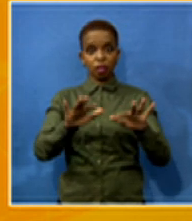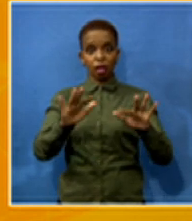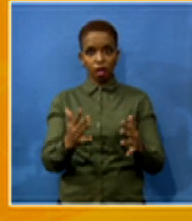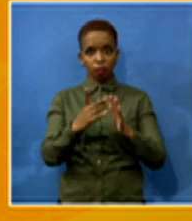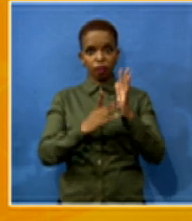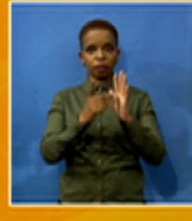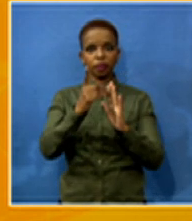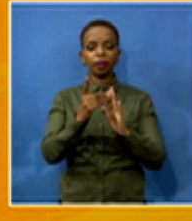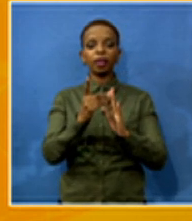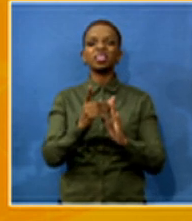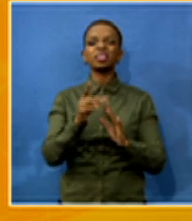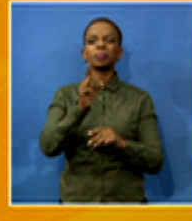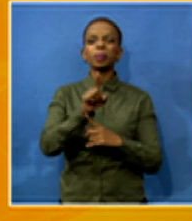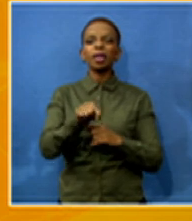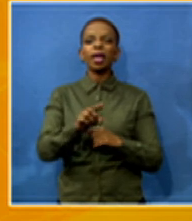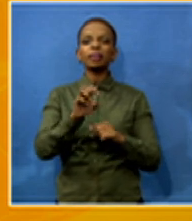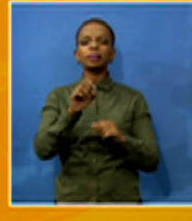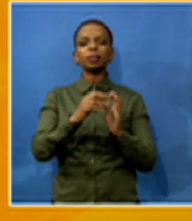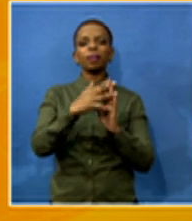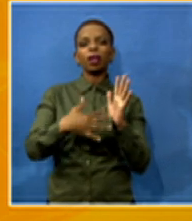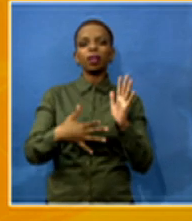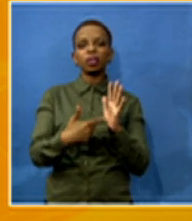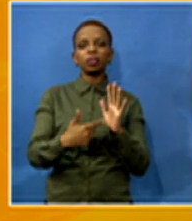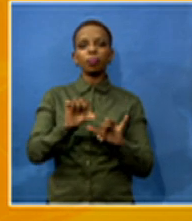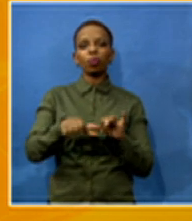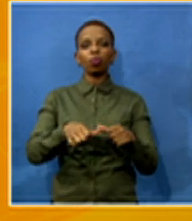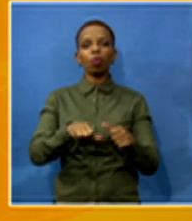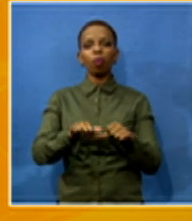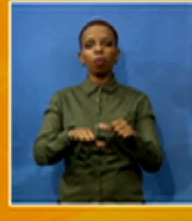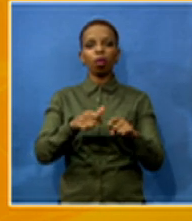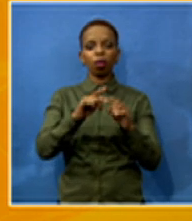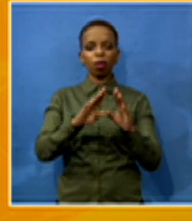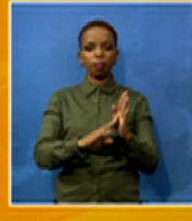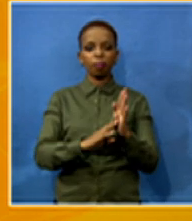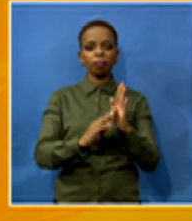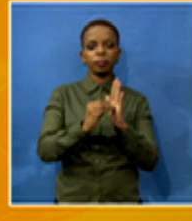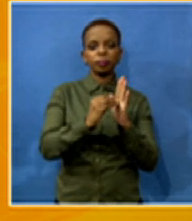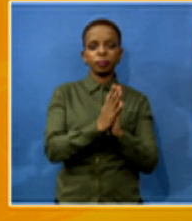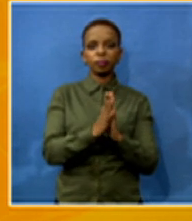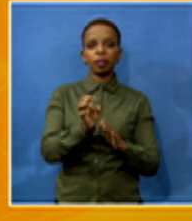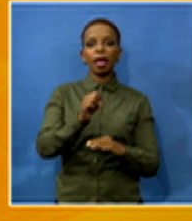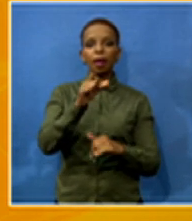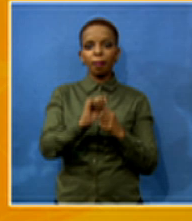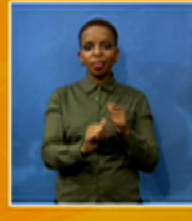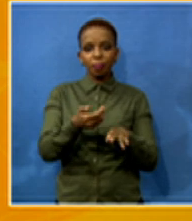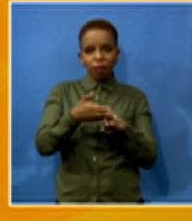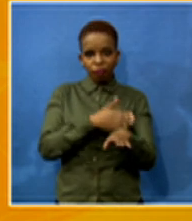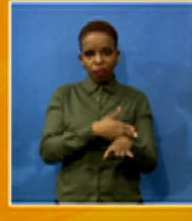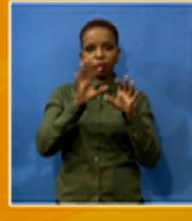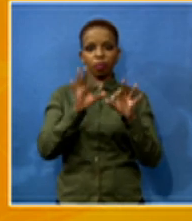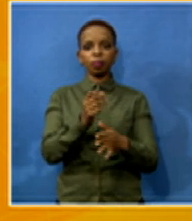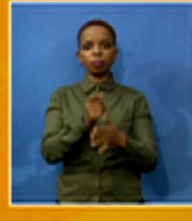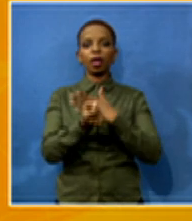protocol that was implemented within a month of the first case being reported in our country. So to improve its